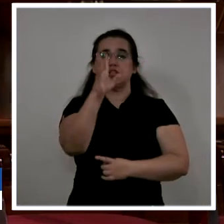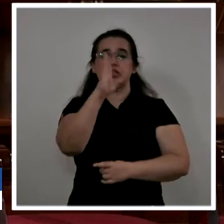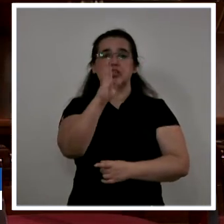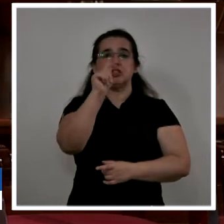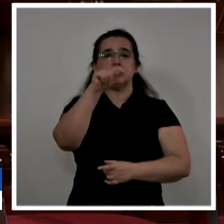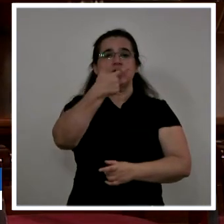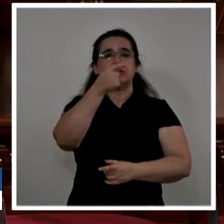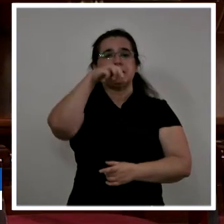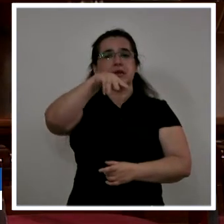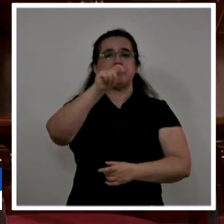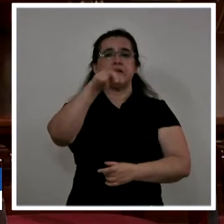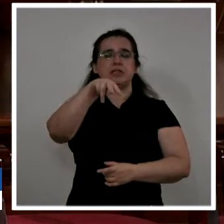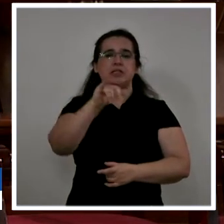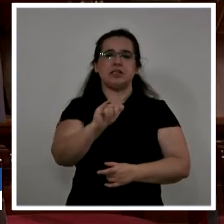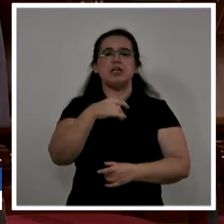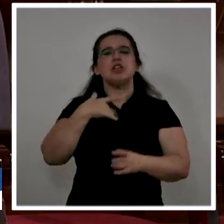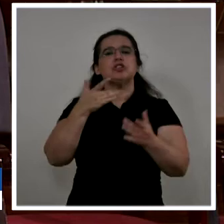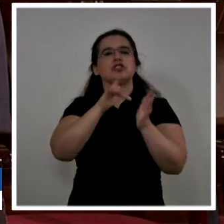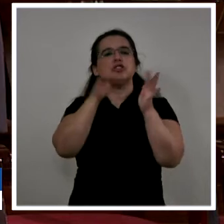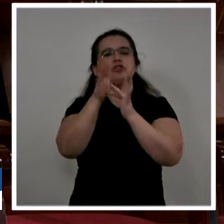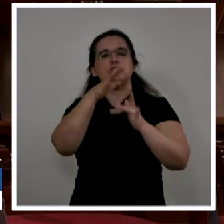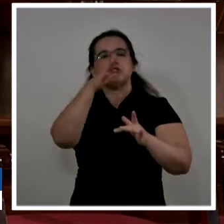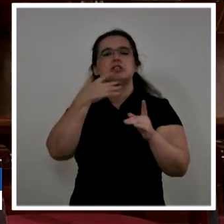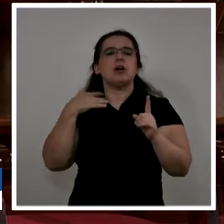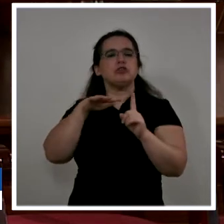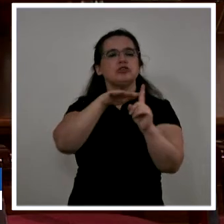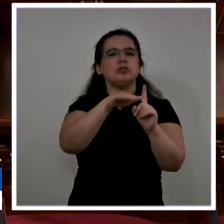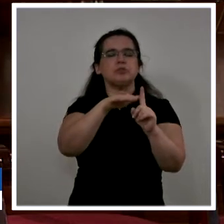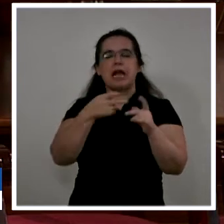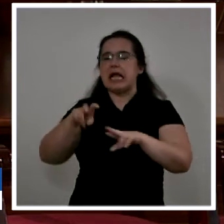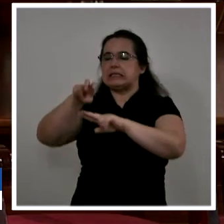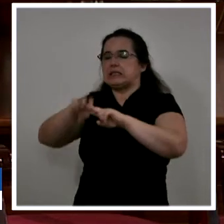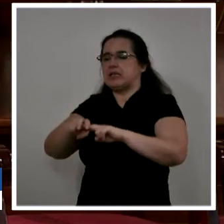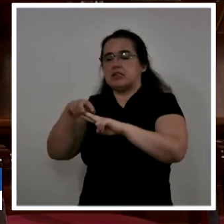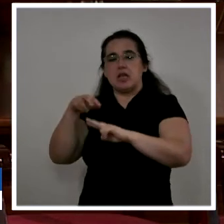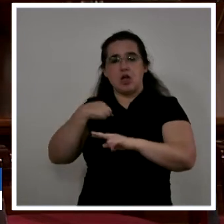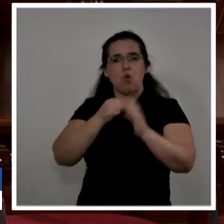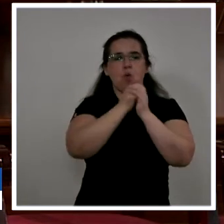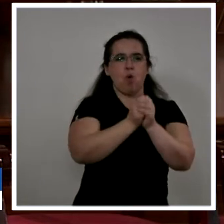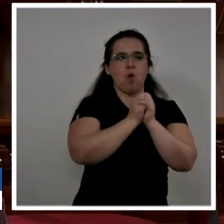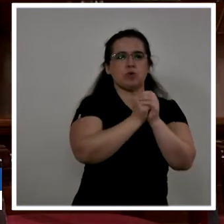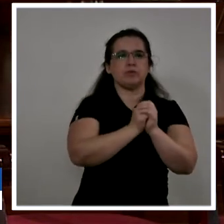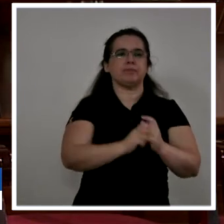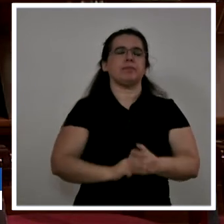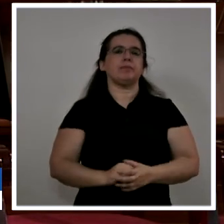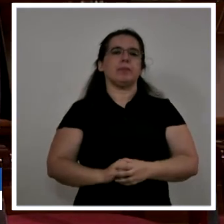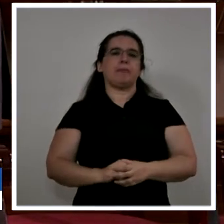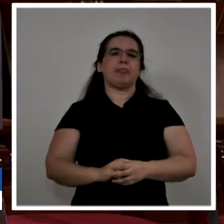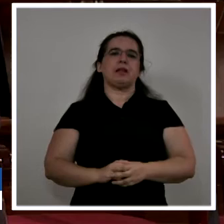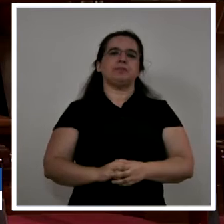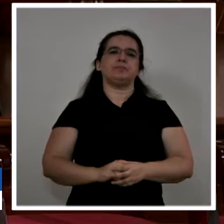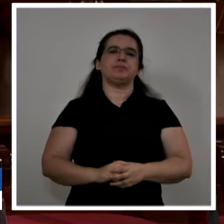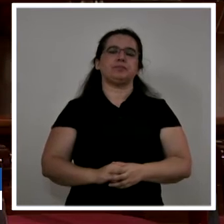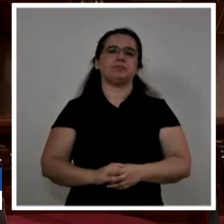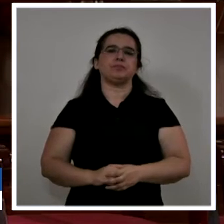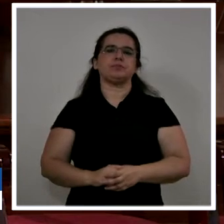disse aos discípulos, "Assentai-vos aqui enquanto eu oro." And he took Peter, James, and John with him, and he began to